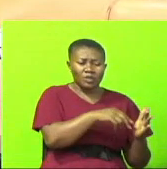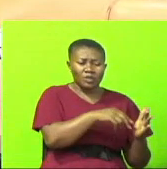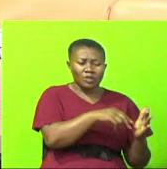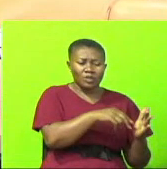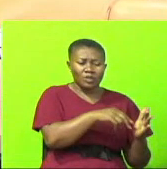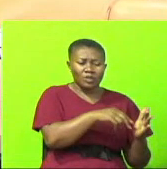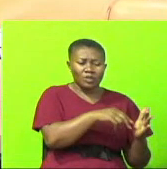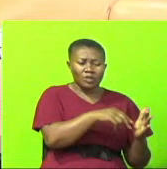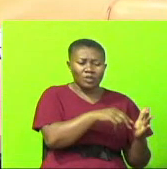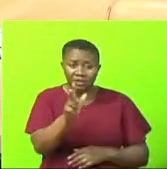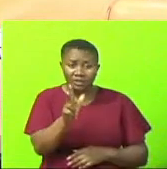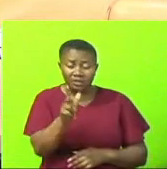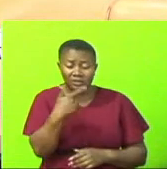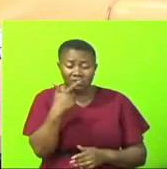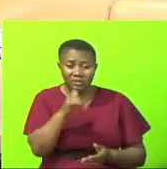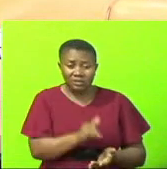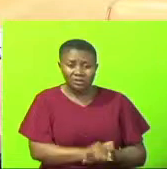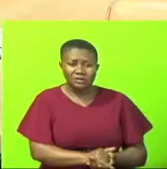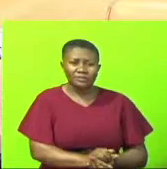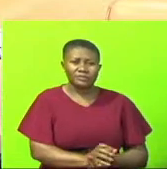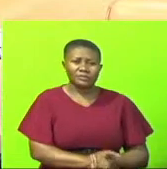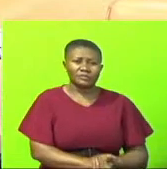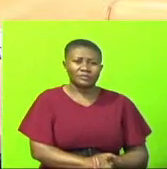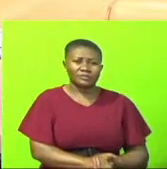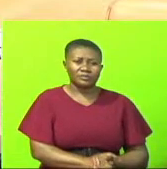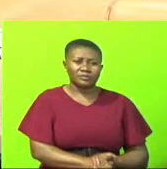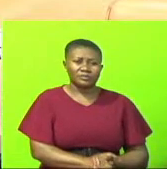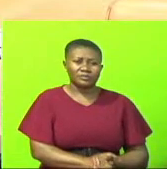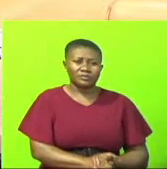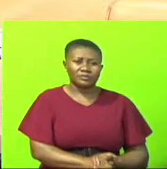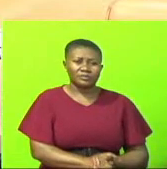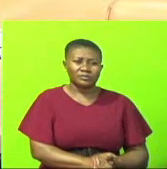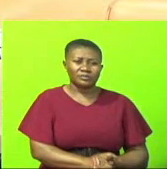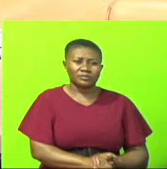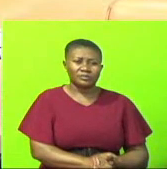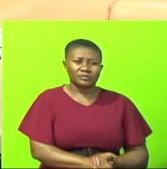Order 3 says that, sorry, Order 5,